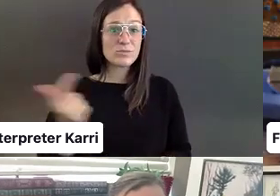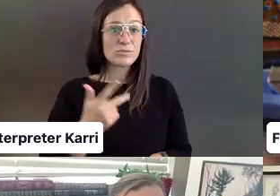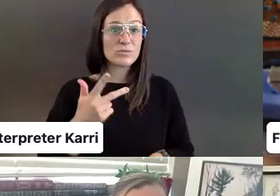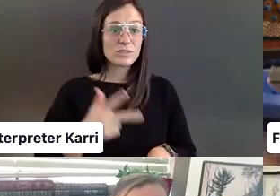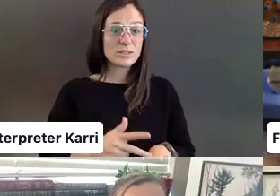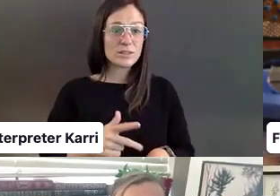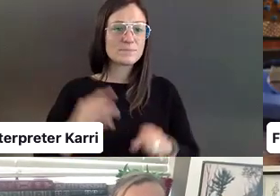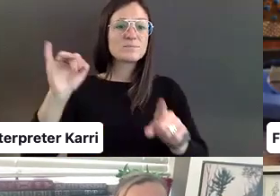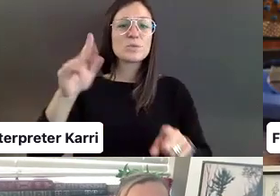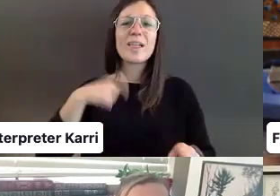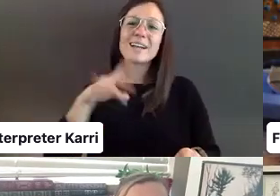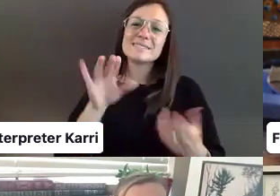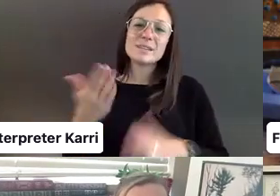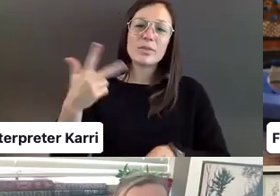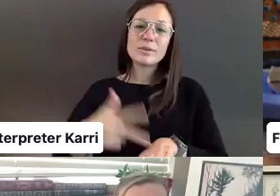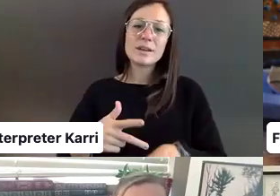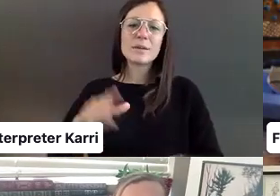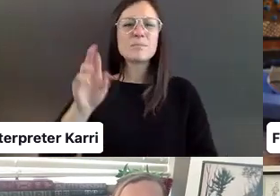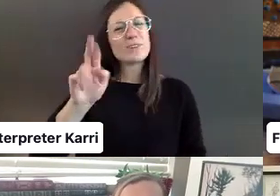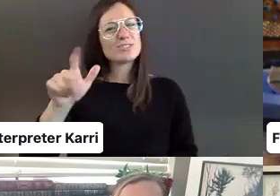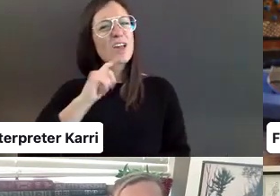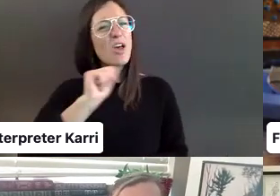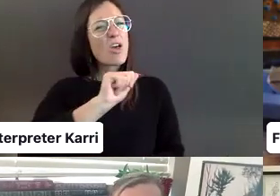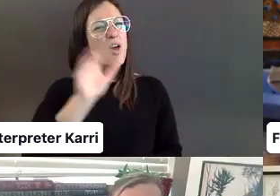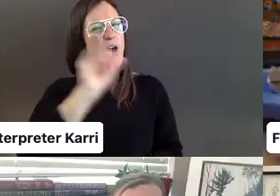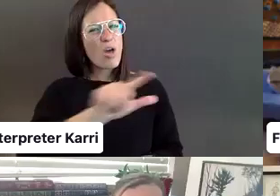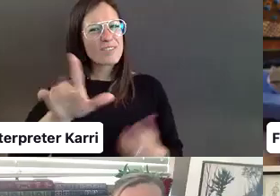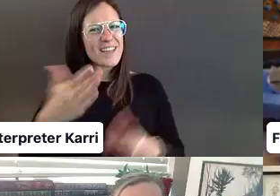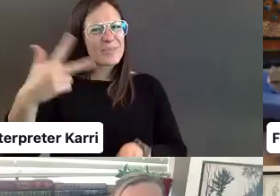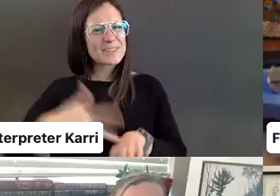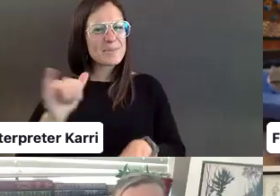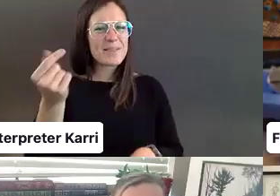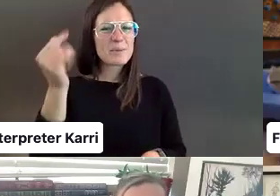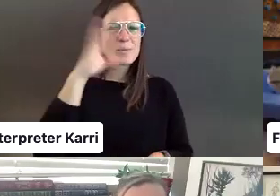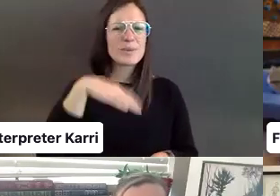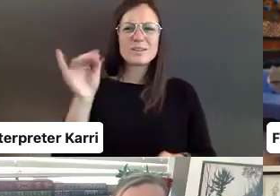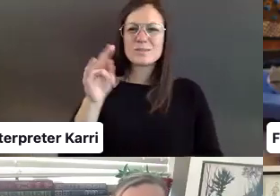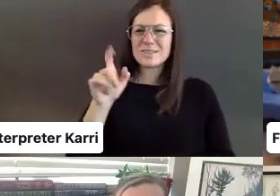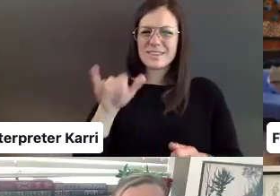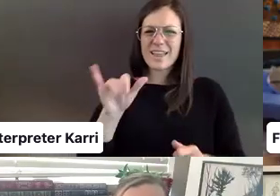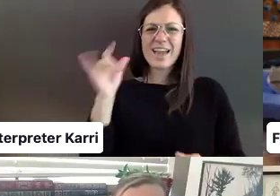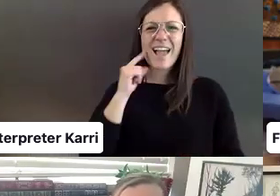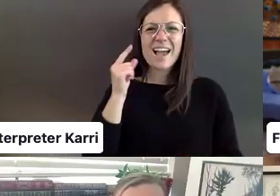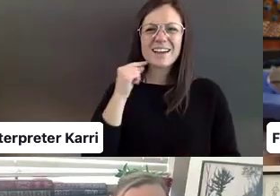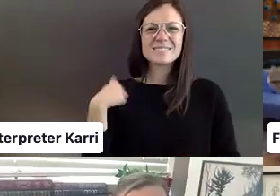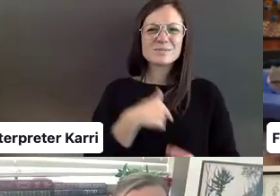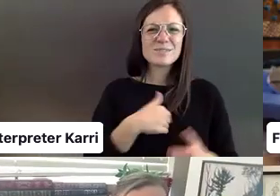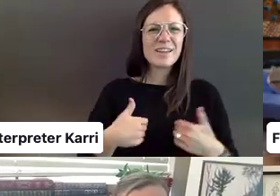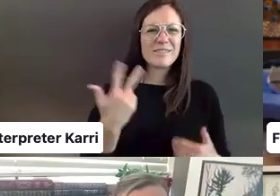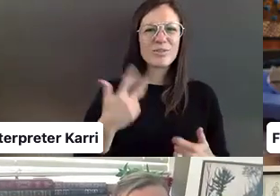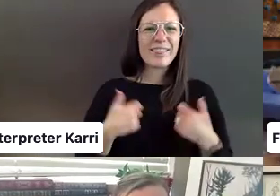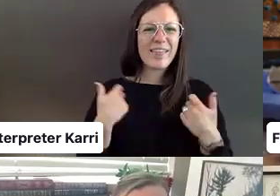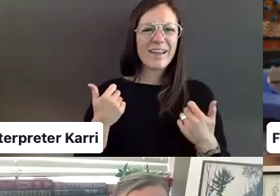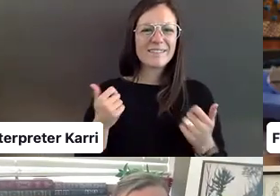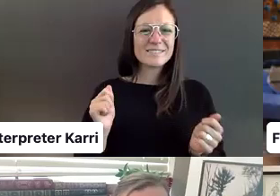I think I died Kind of, 3. it's kind of weird that we all died 3 times. I don't know. Is that like a Is that like a cat? thing? Like we have Like 3 the writer's lives? room